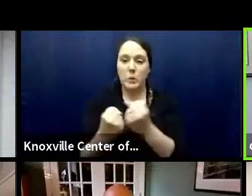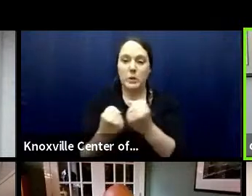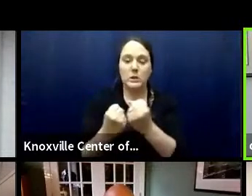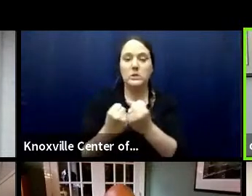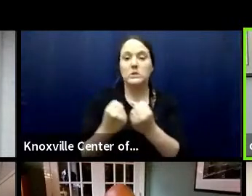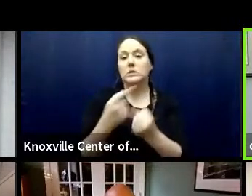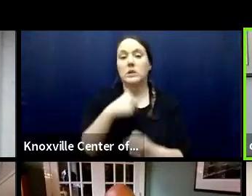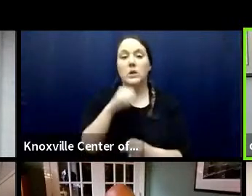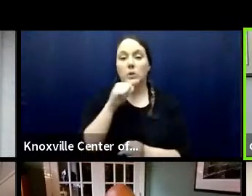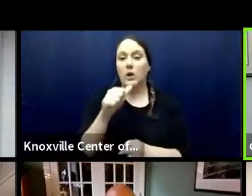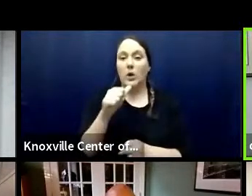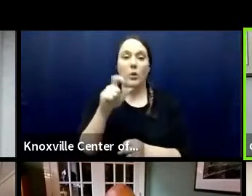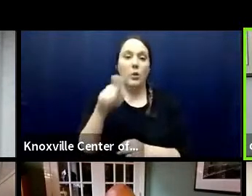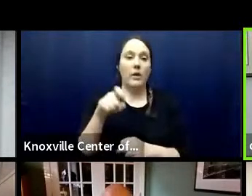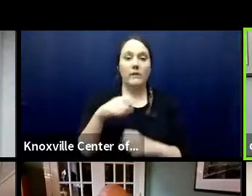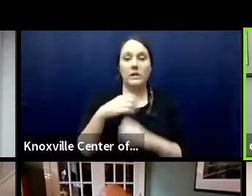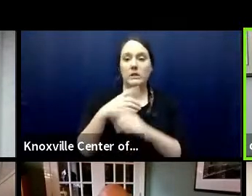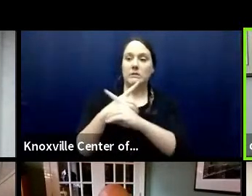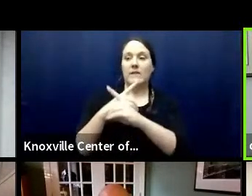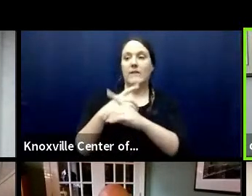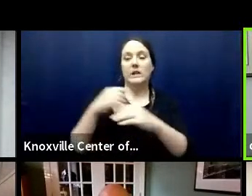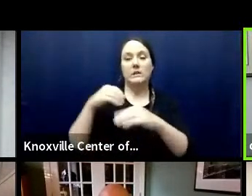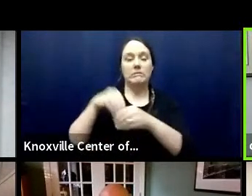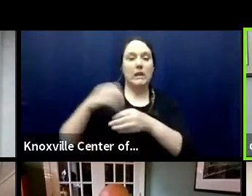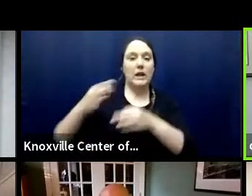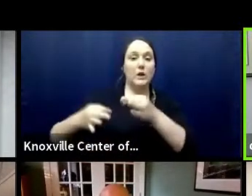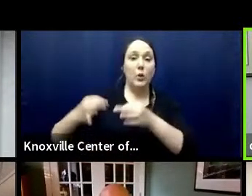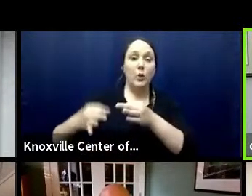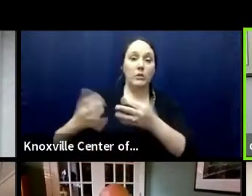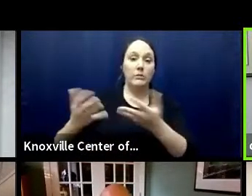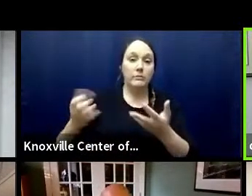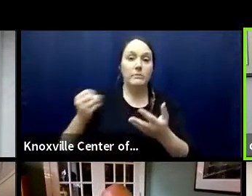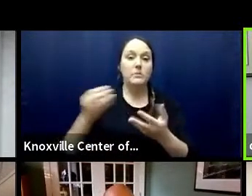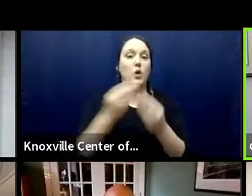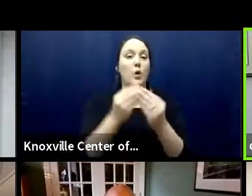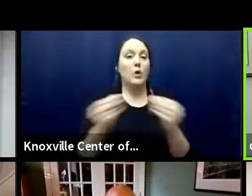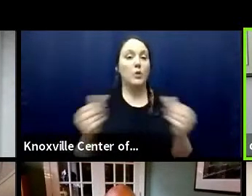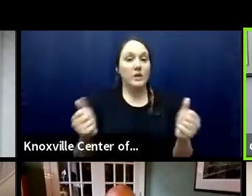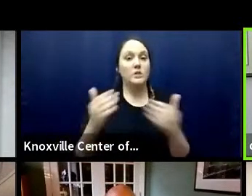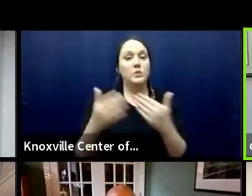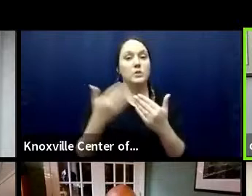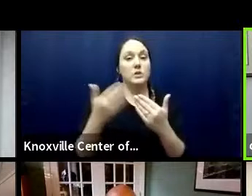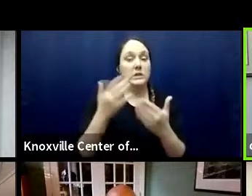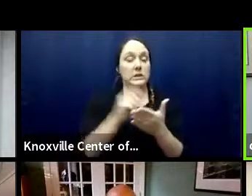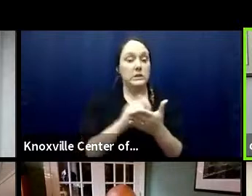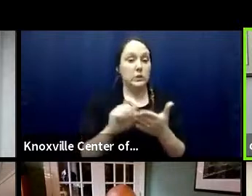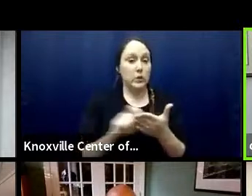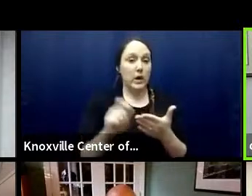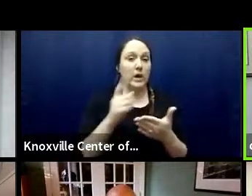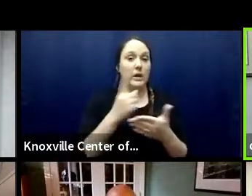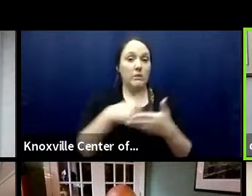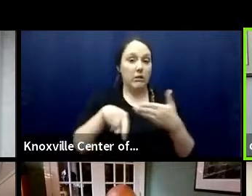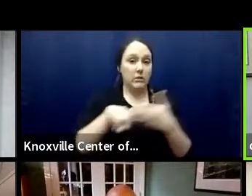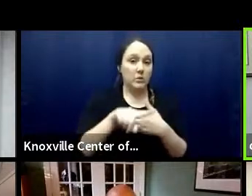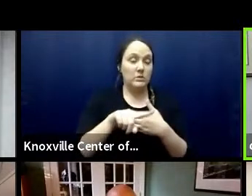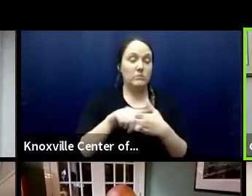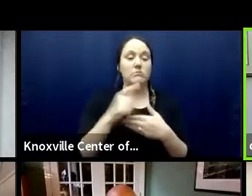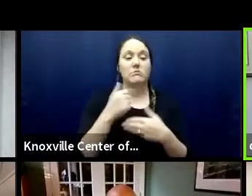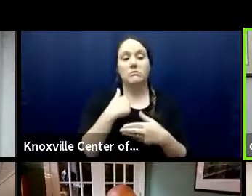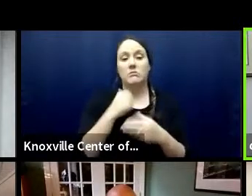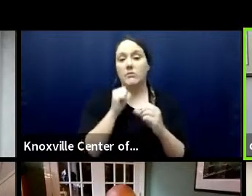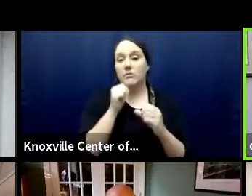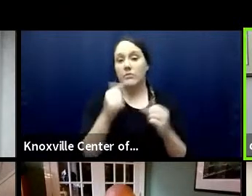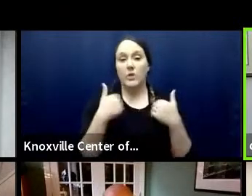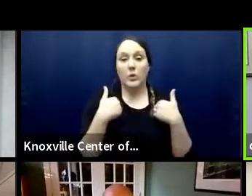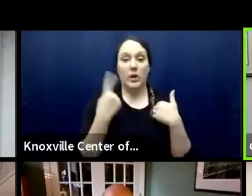don't have to defend it in court, honestly. So a resolution would be quite easy to draft by next week. I don't have one